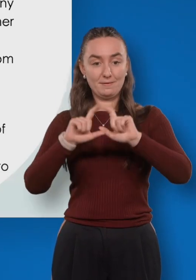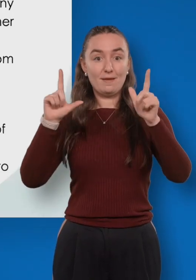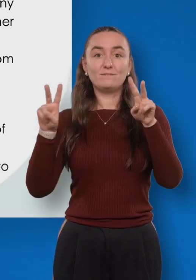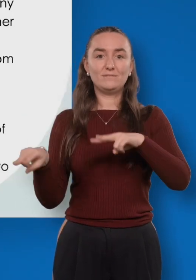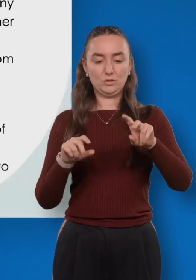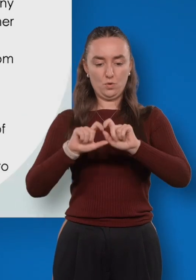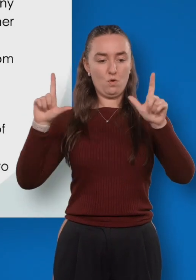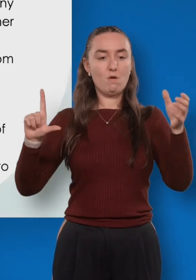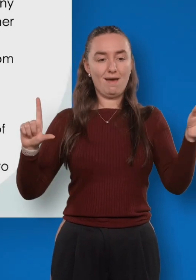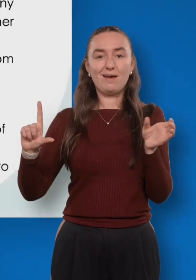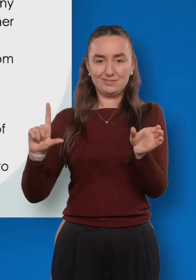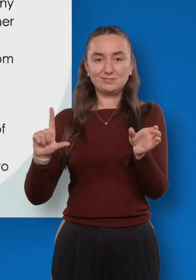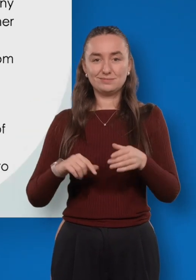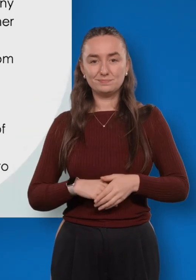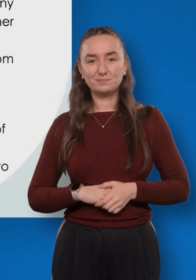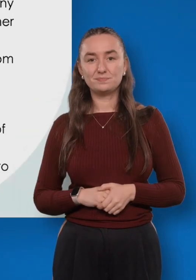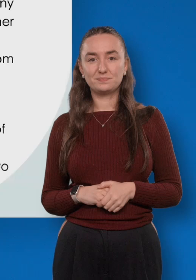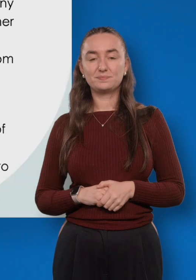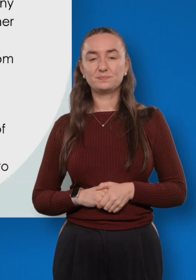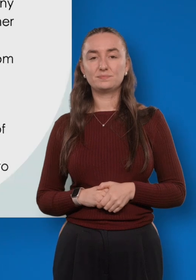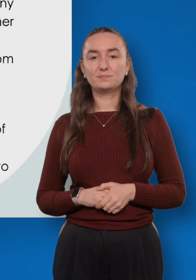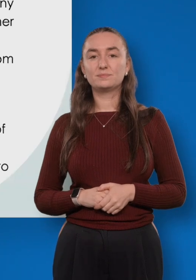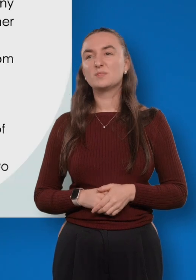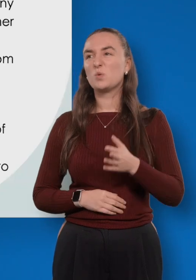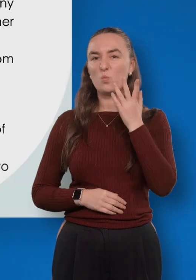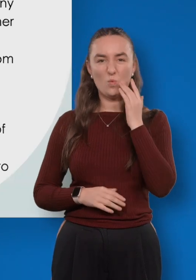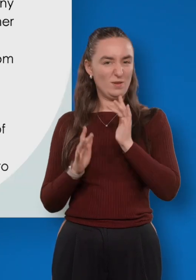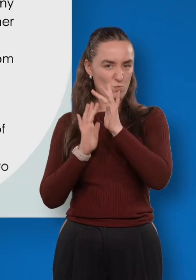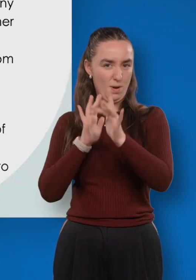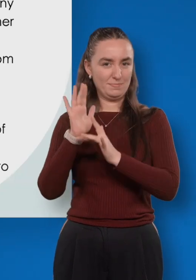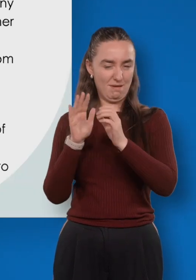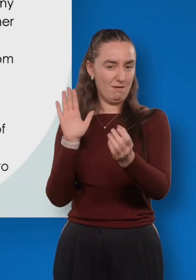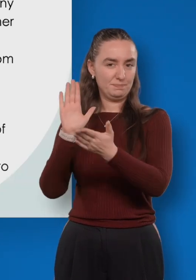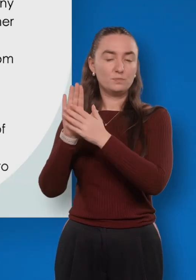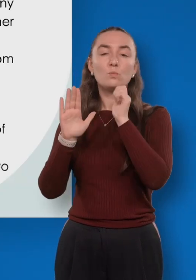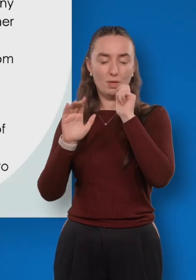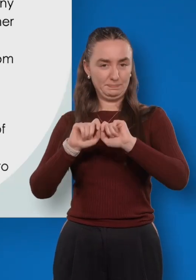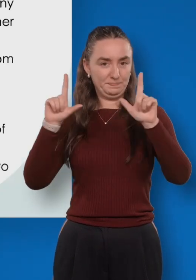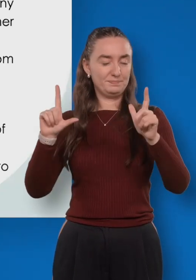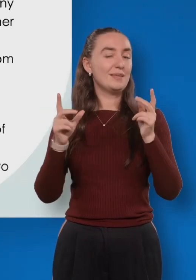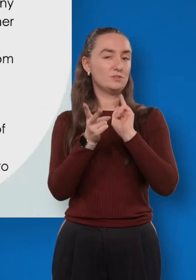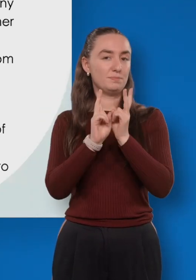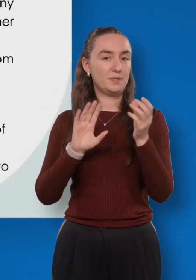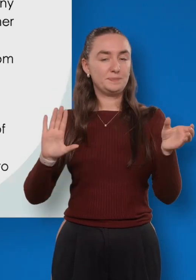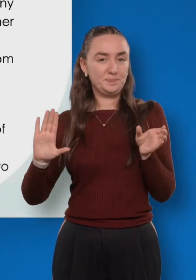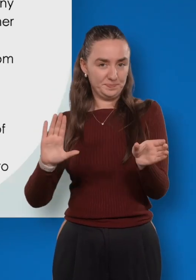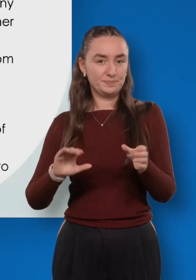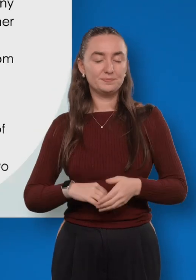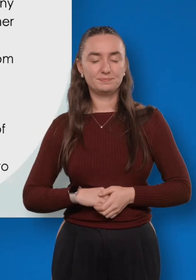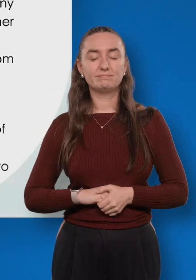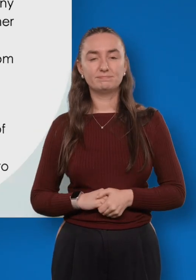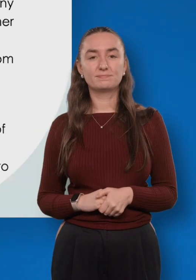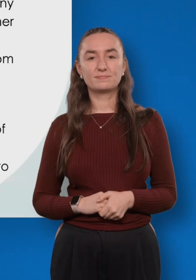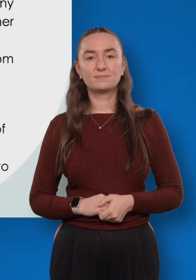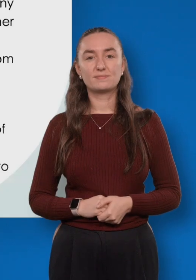video later, and when it's going to be uploaded on our website. So as I said before,